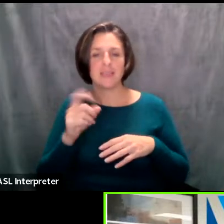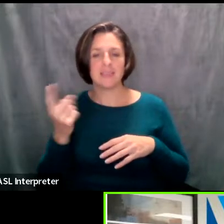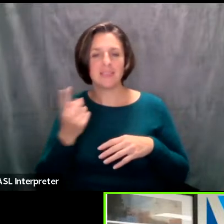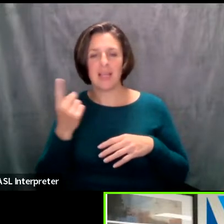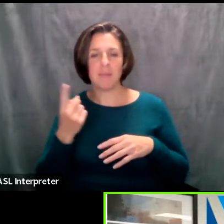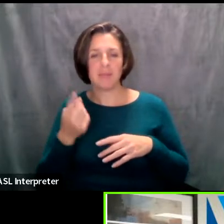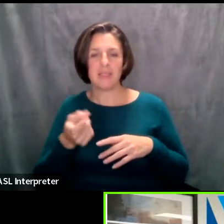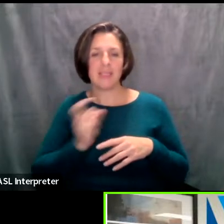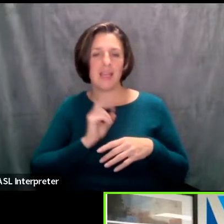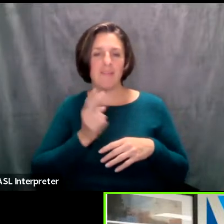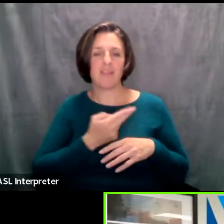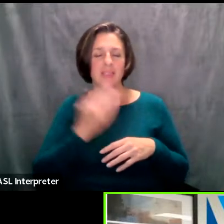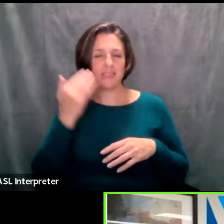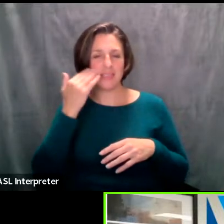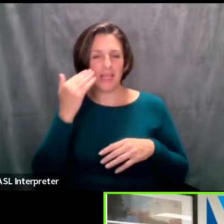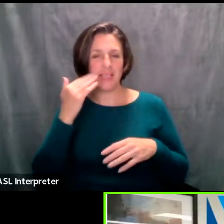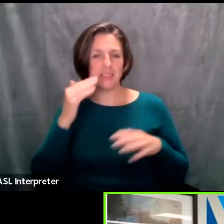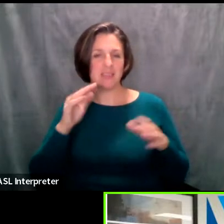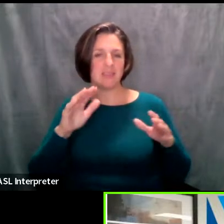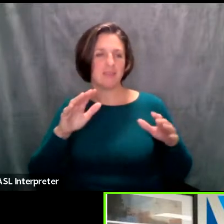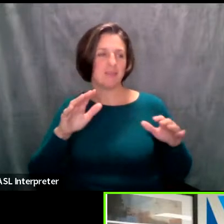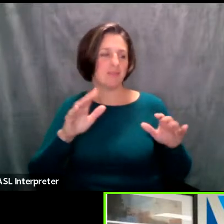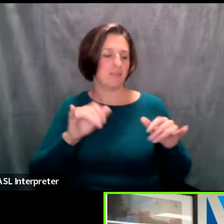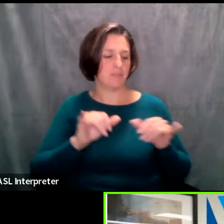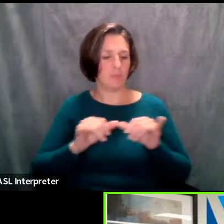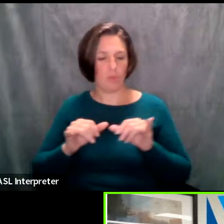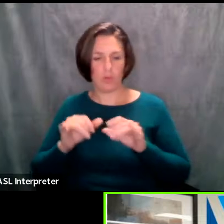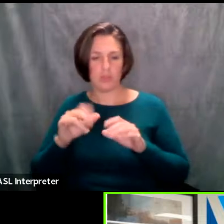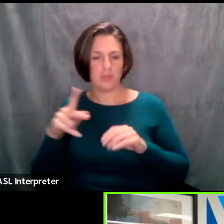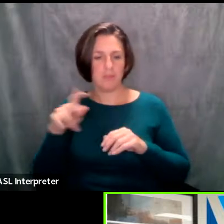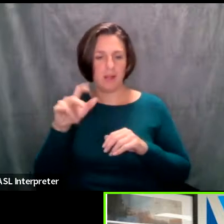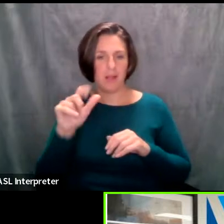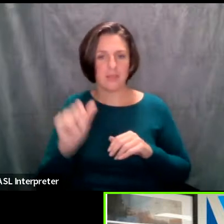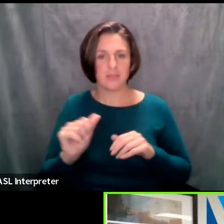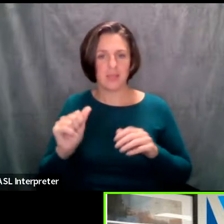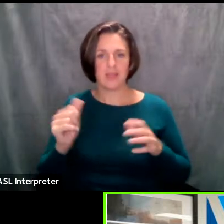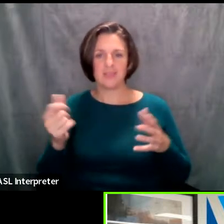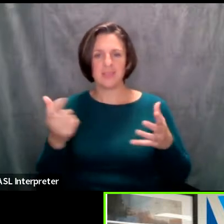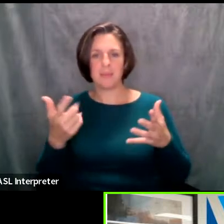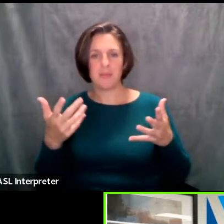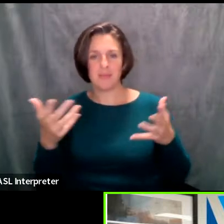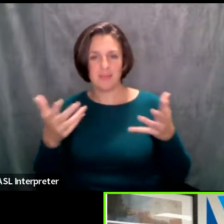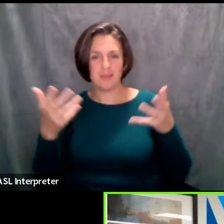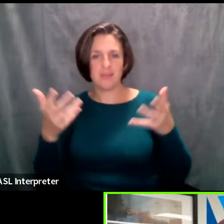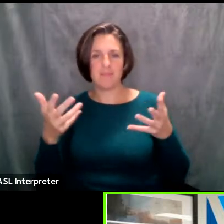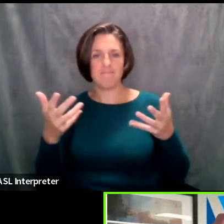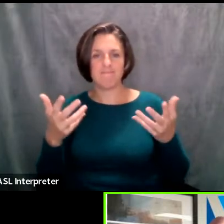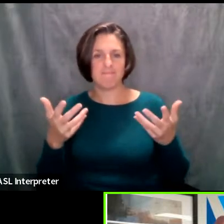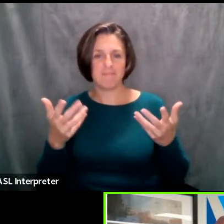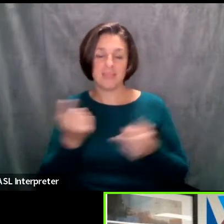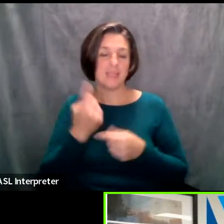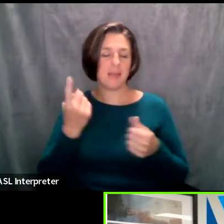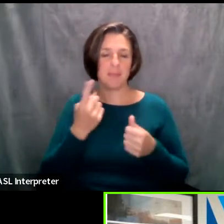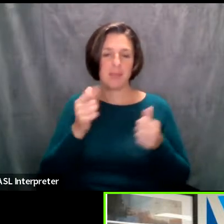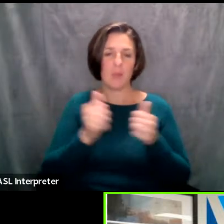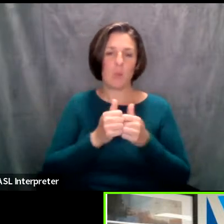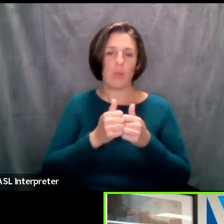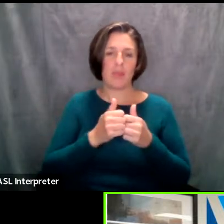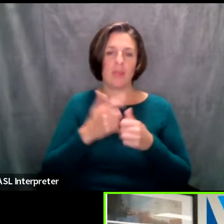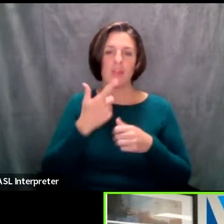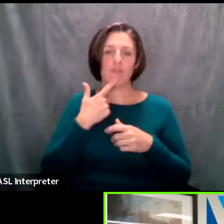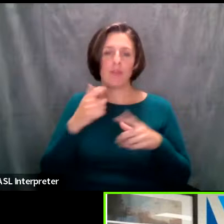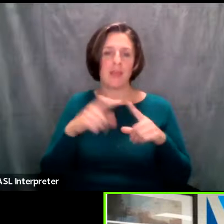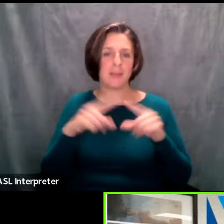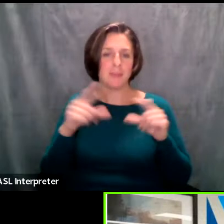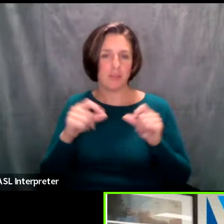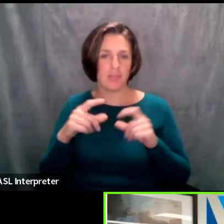us a sense of proportion, a plaza, you know, something with the red brick, because